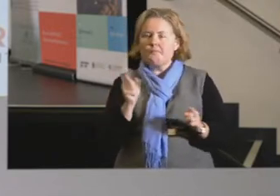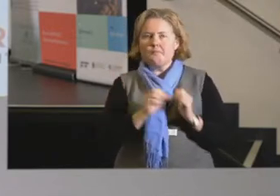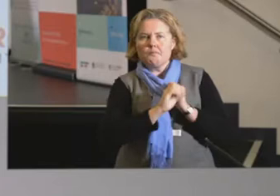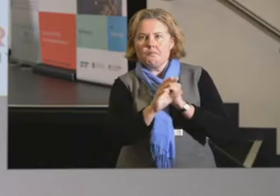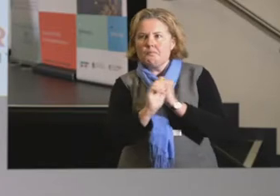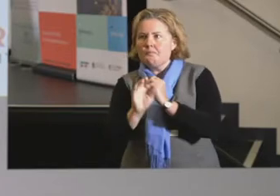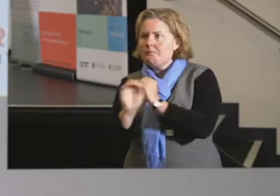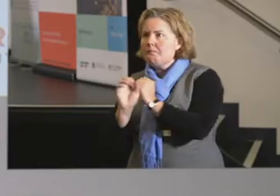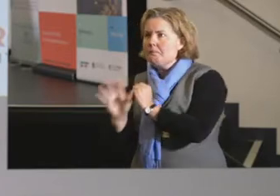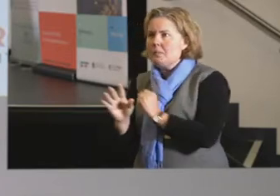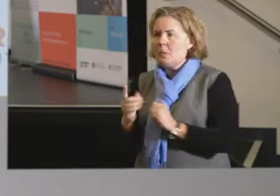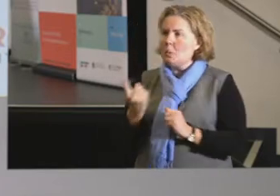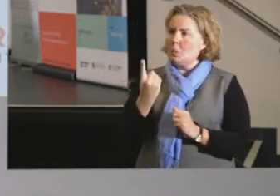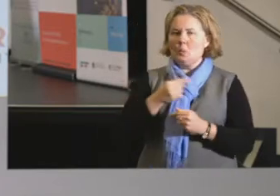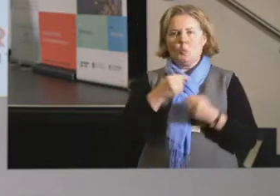are.